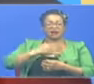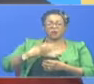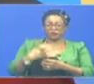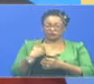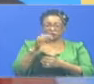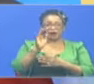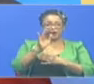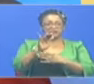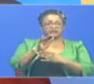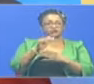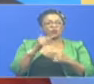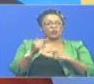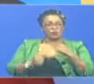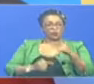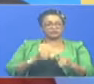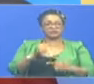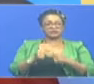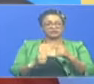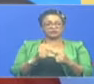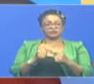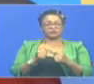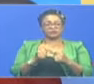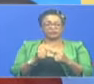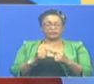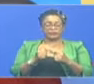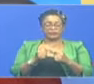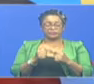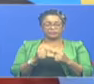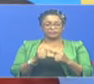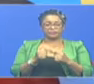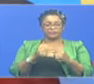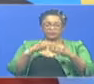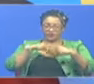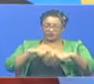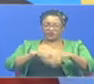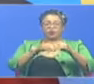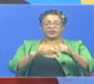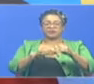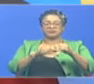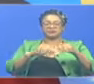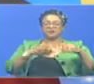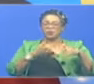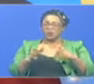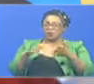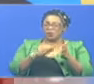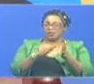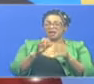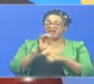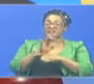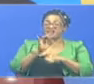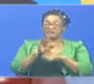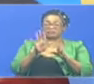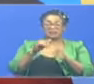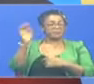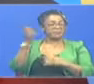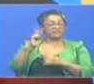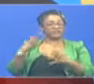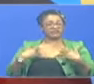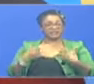to continue observing the containment measures as advised by the Ministry of Health.